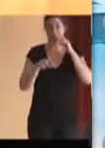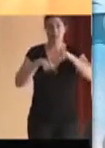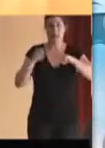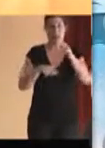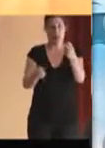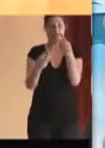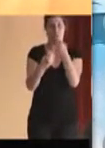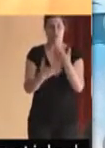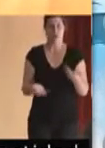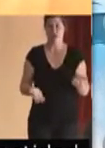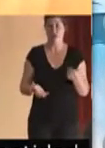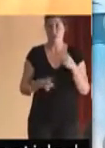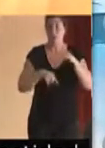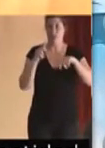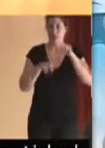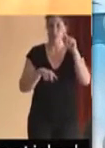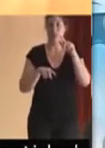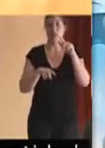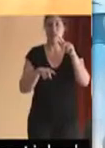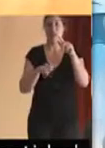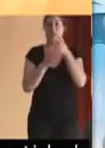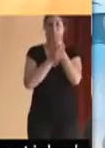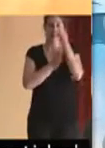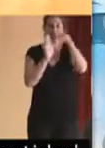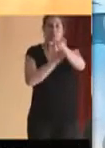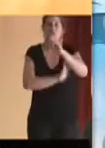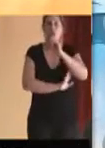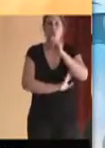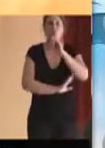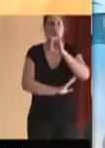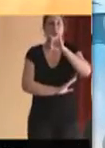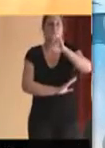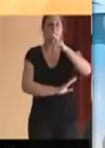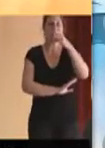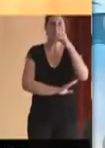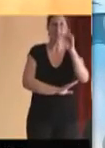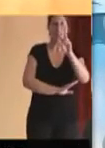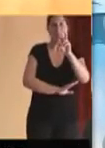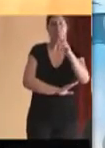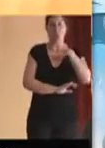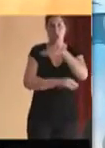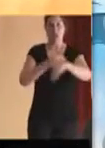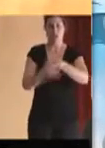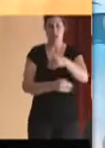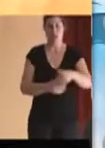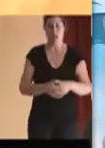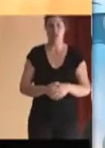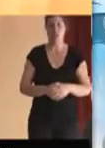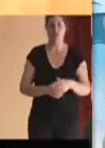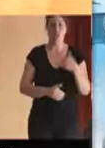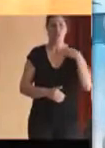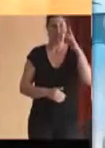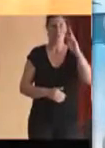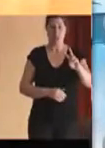don't know, it depends on the amount of information. Depth map, 20 breaths per second we